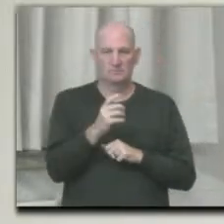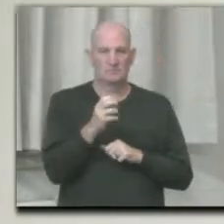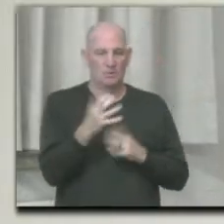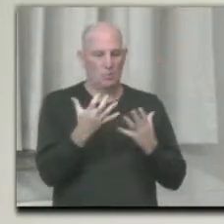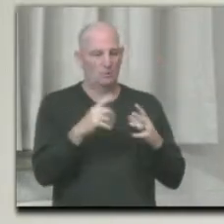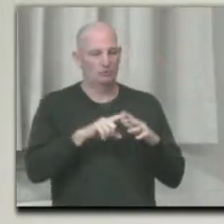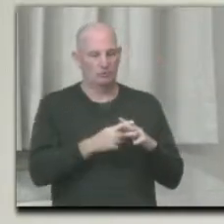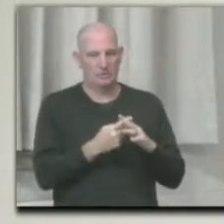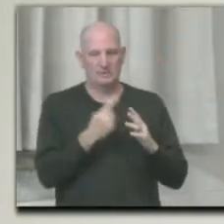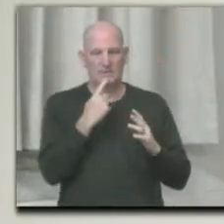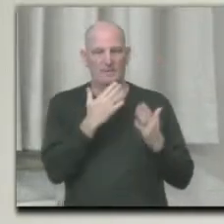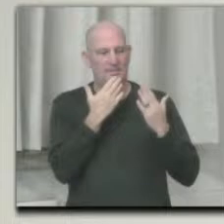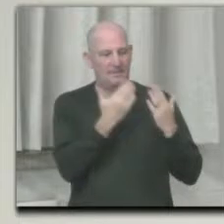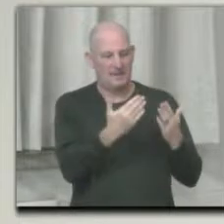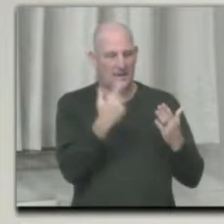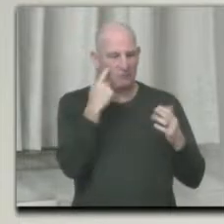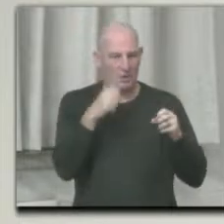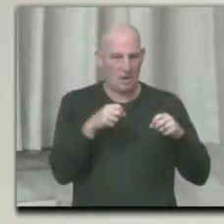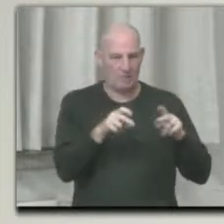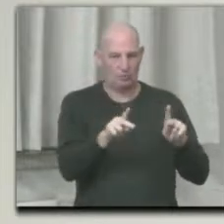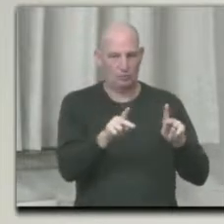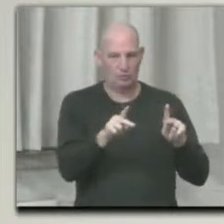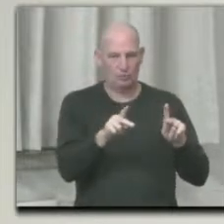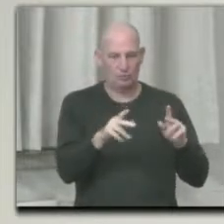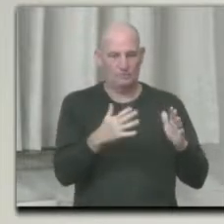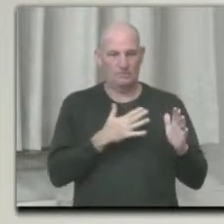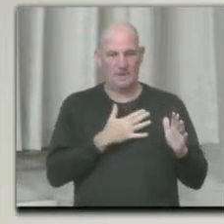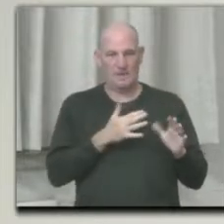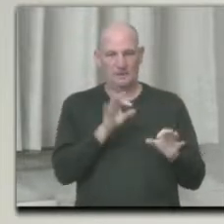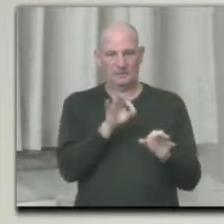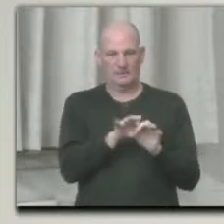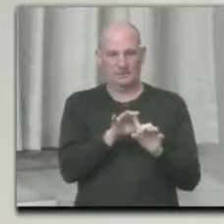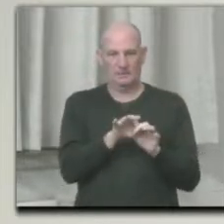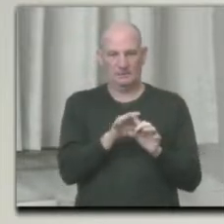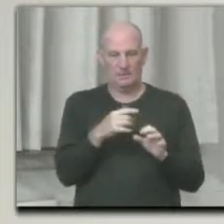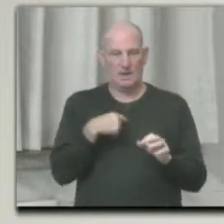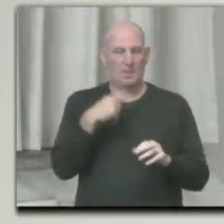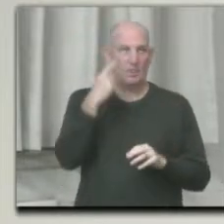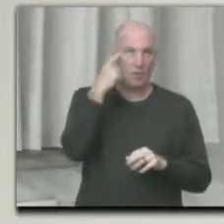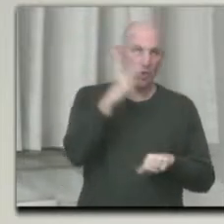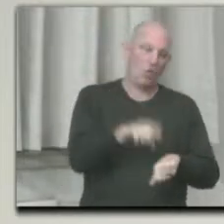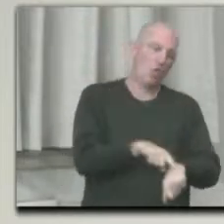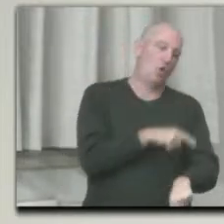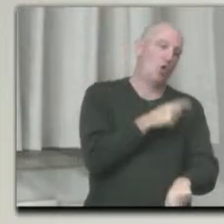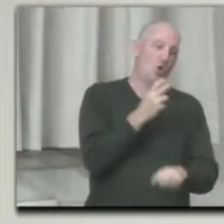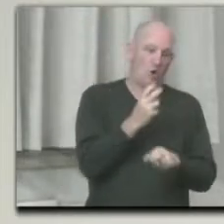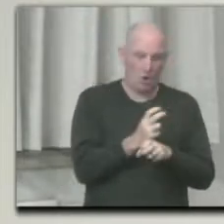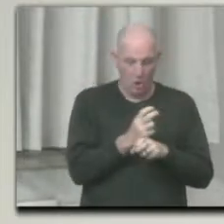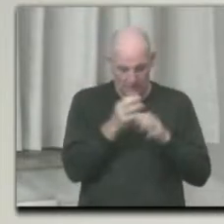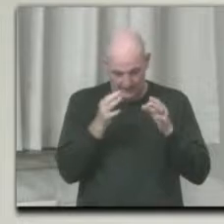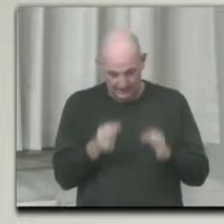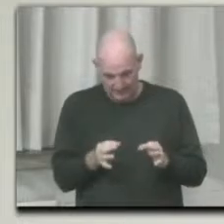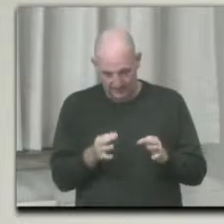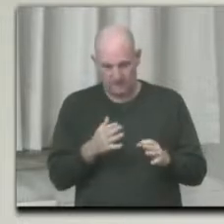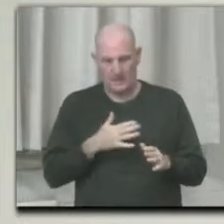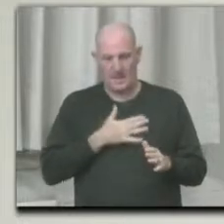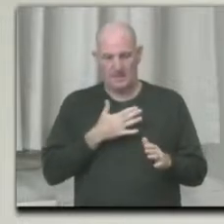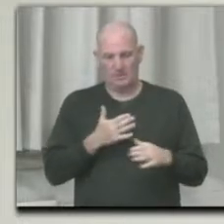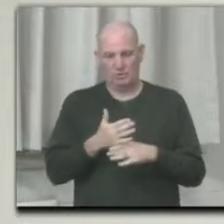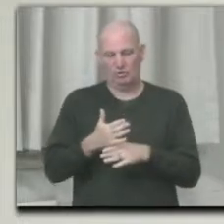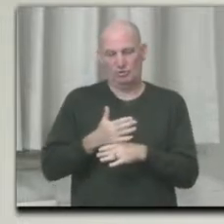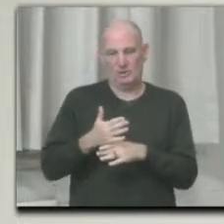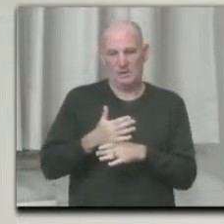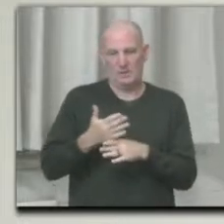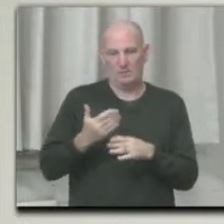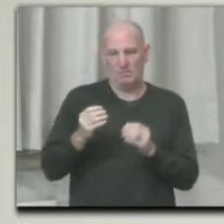want to start by saying thank you for the opportunity to present my candidacy. I've thought long and hard about this decision, and I'm happy to share more about my